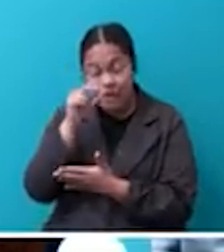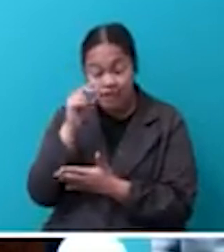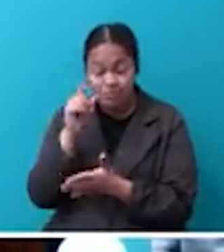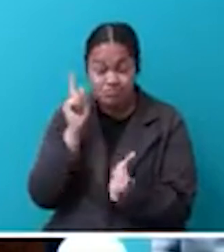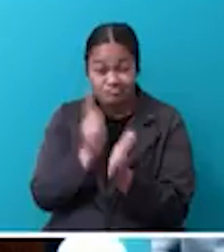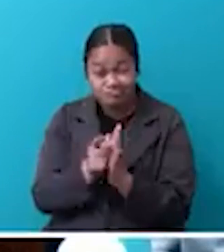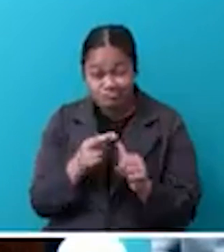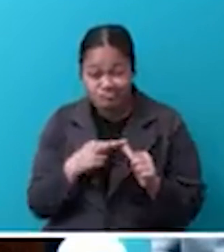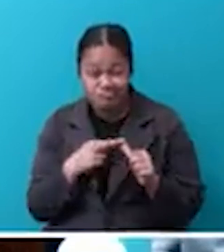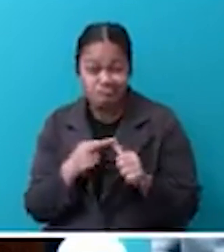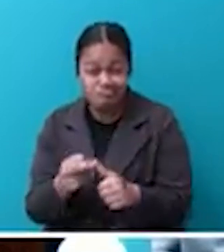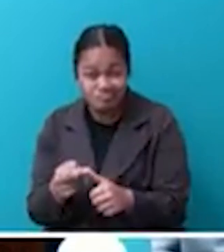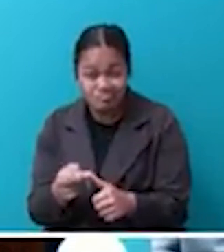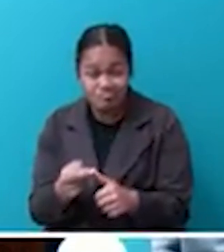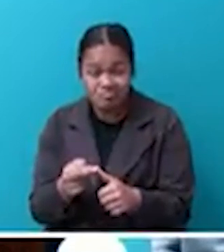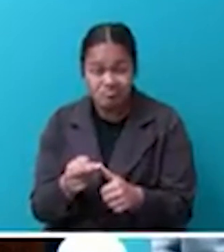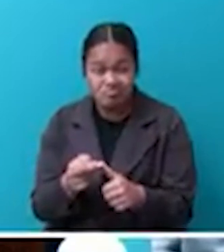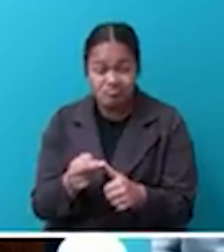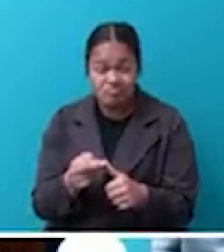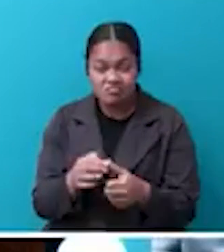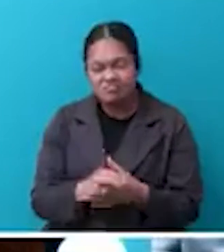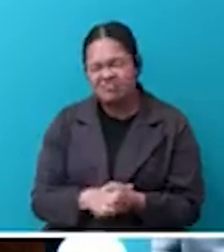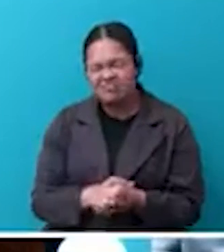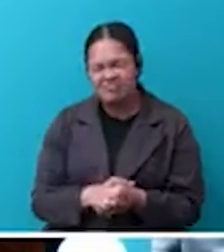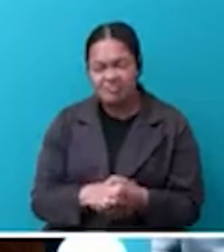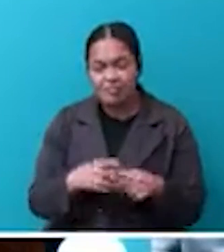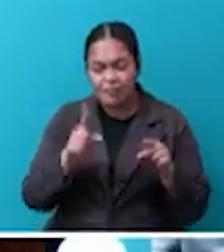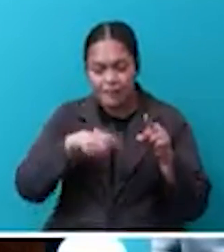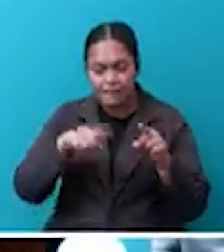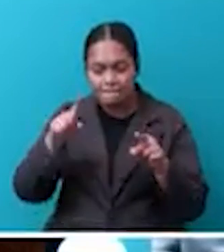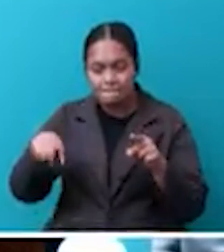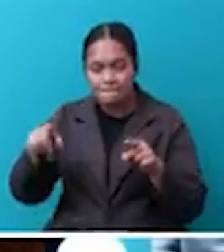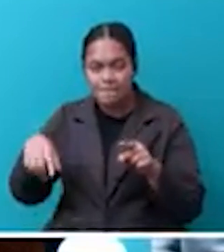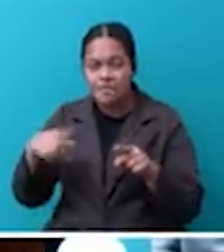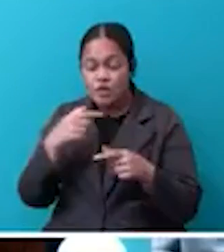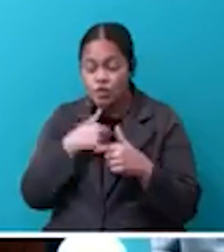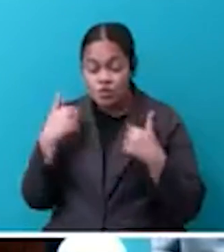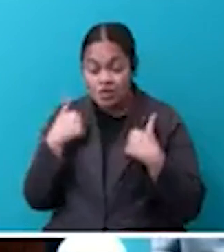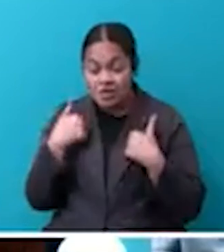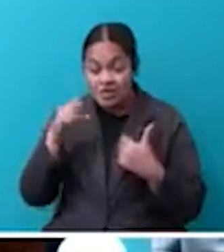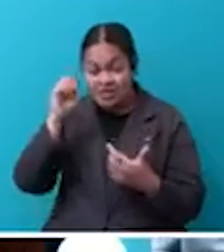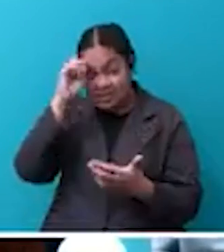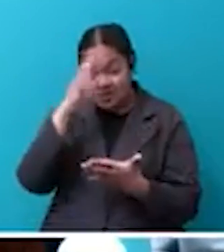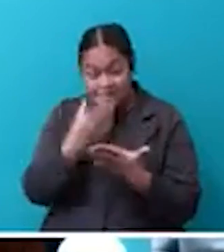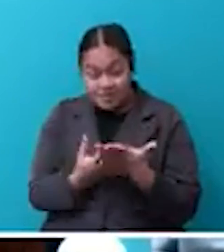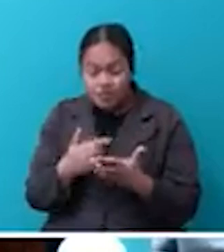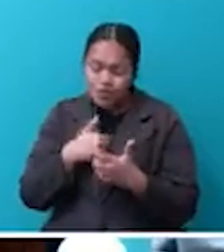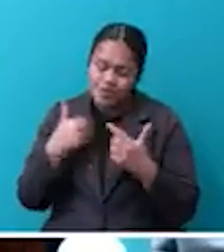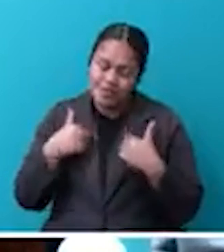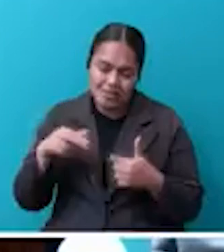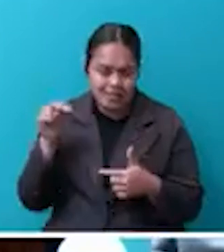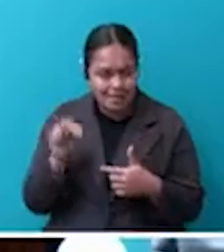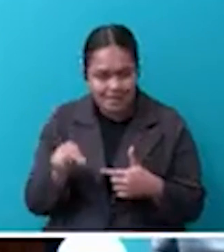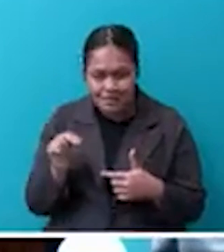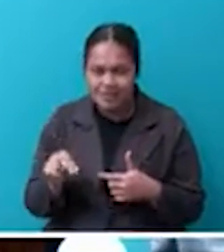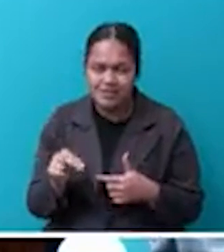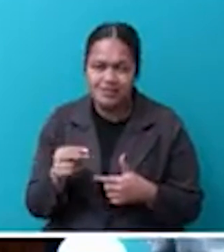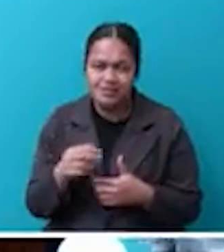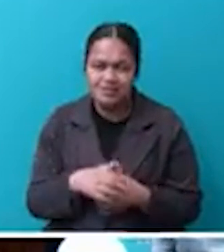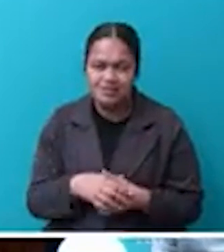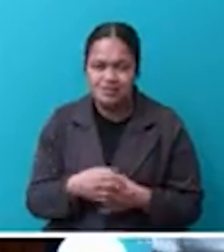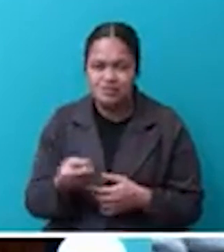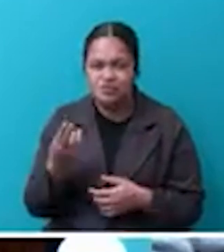respond effectively the scale of the challenge we face as a small island state, we need to face